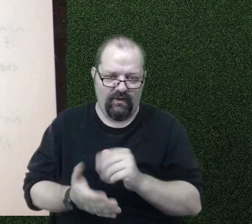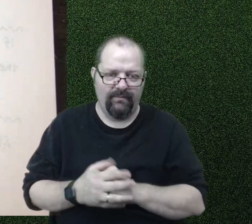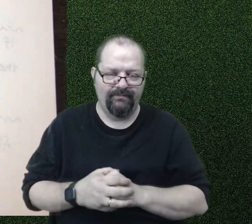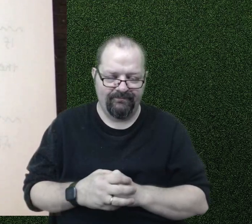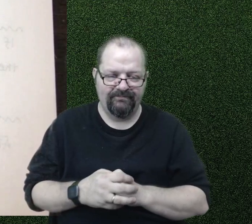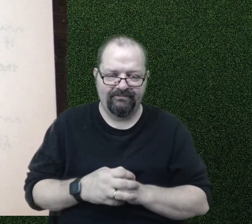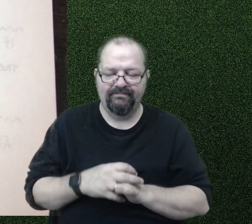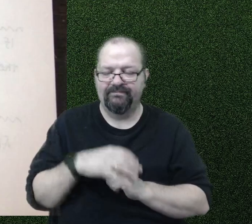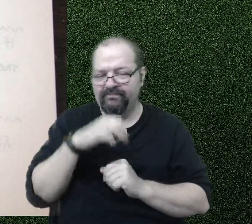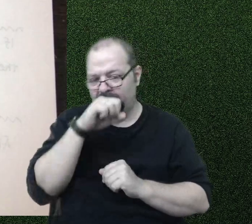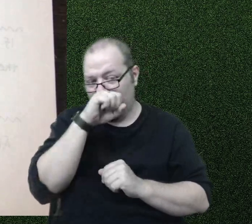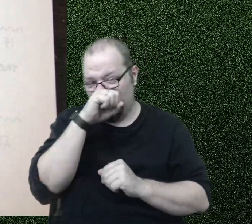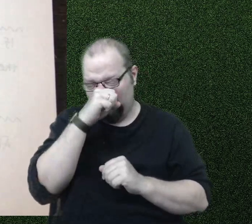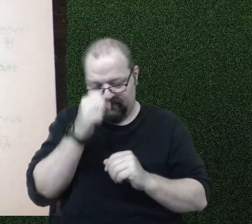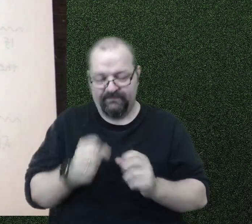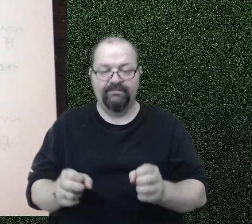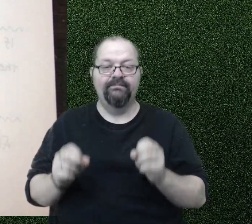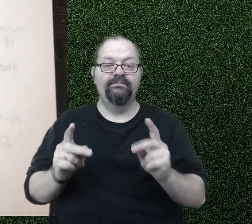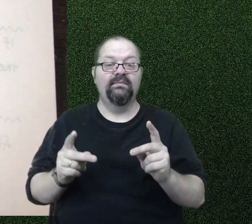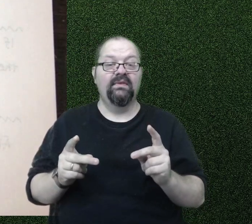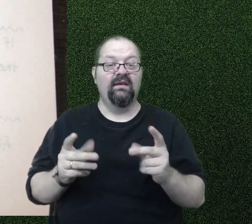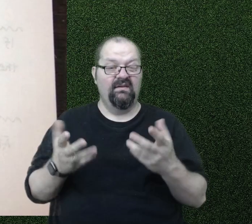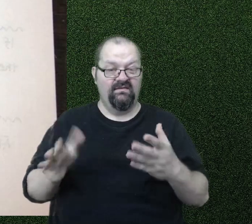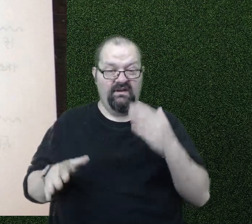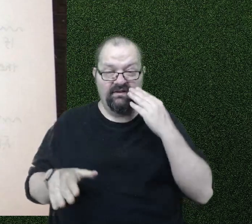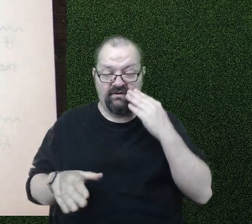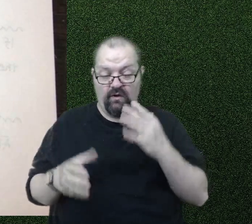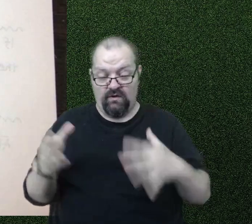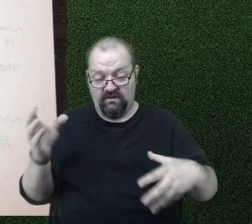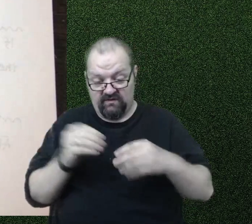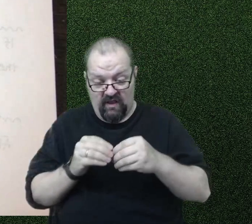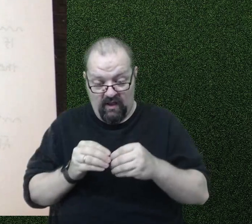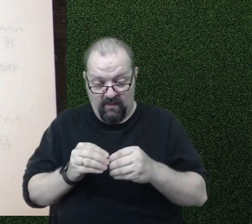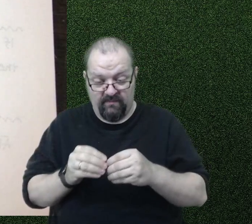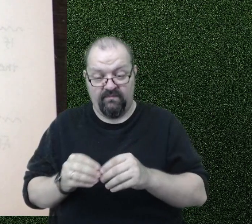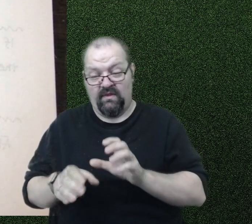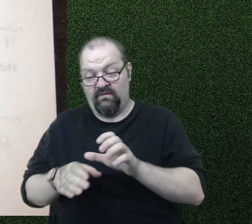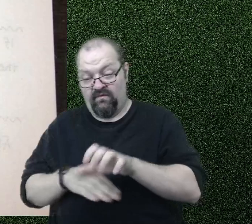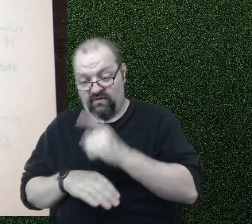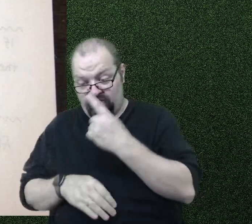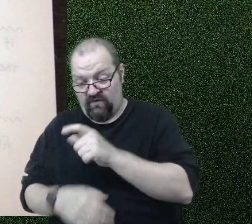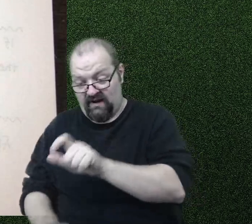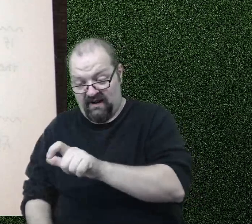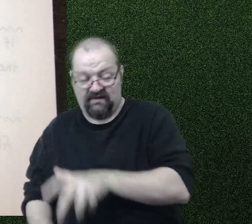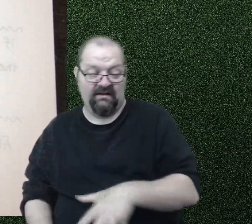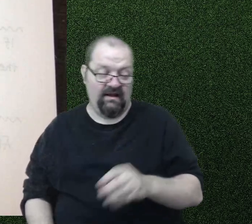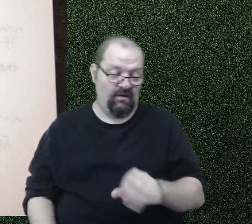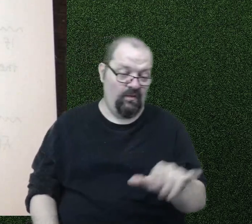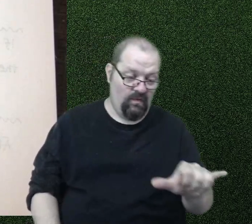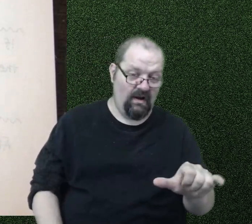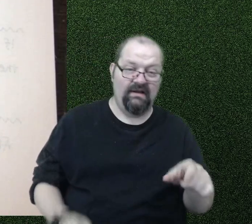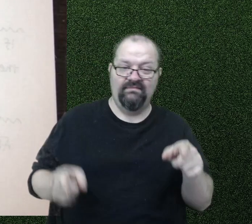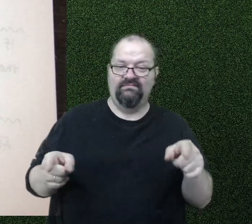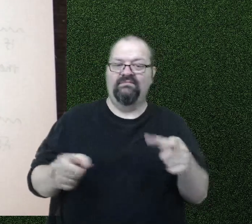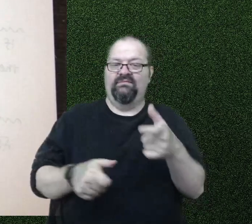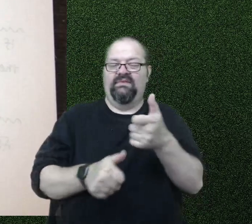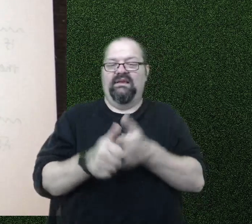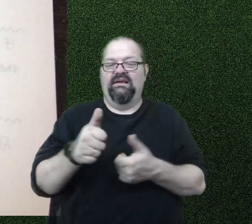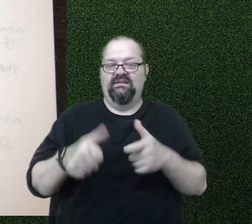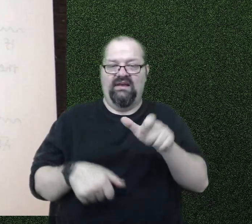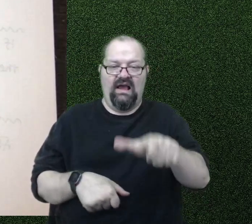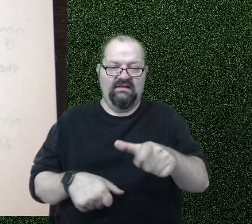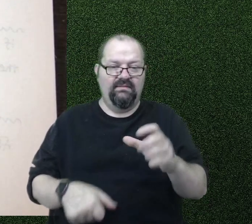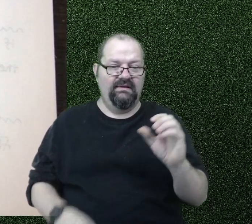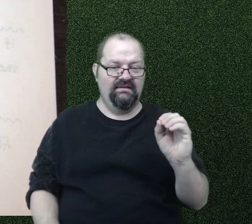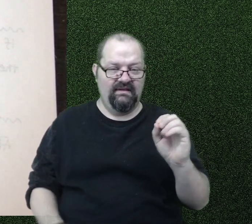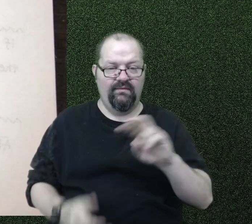Okay. Now, I know that the sum of forces in the x direction and the y direction have to be 0, so I'm just going to split these forces into their component